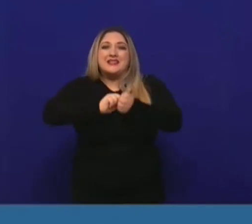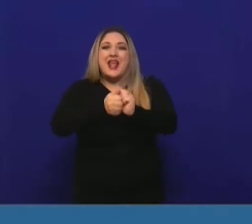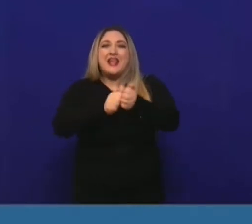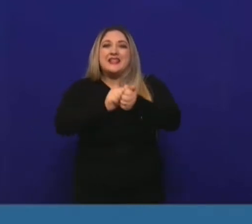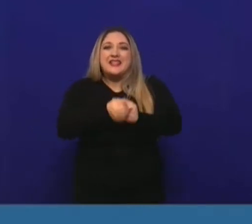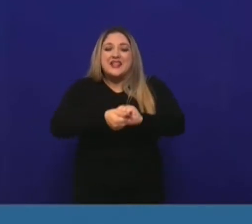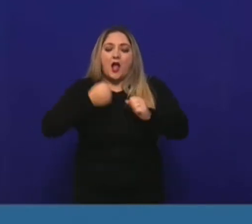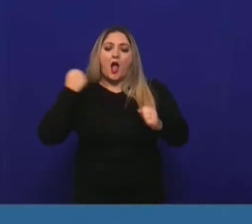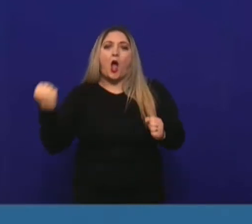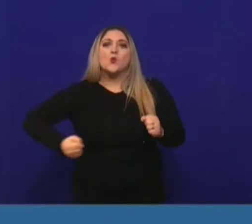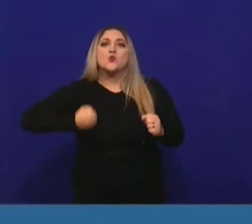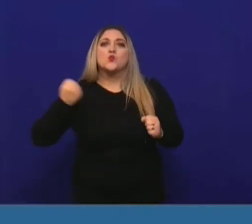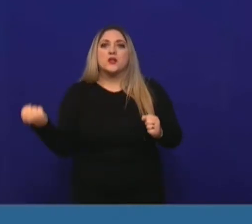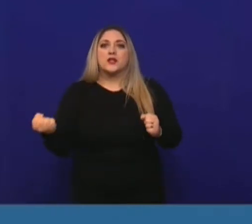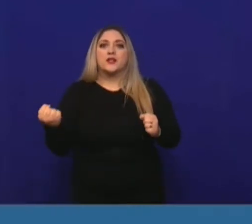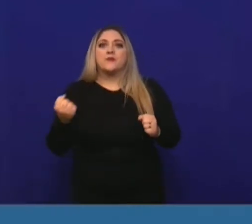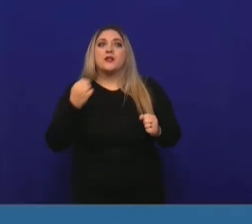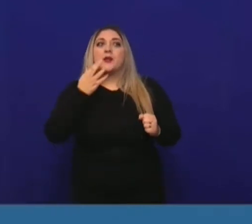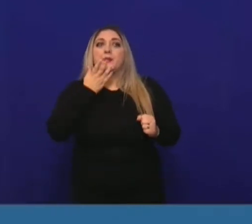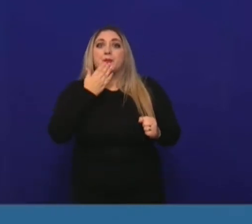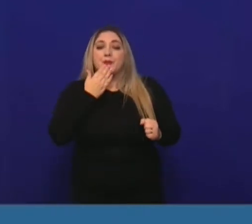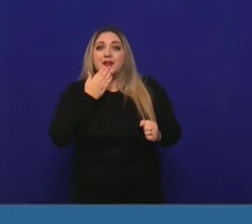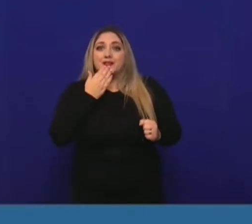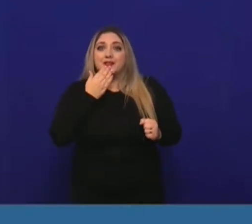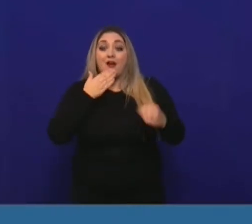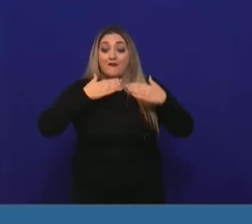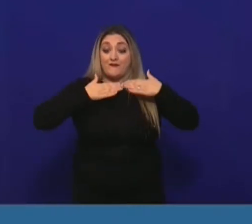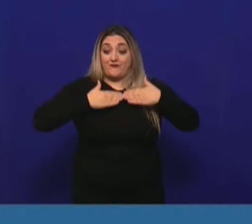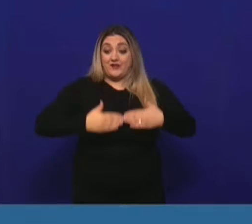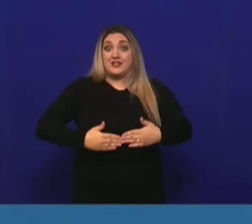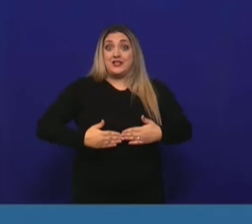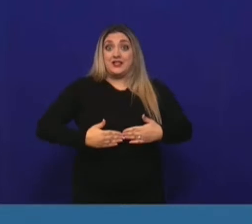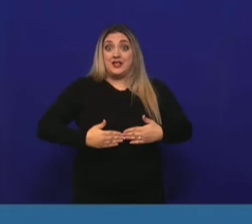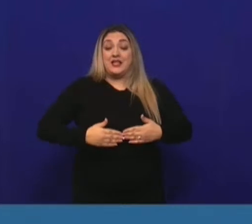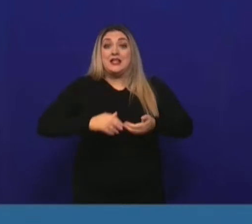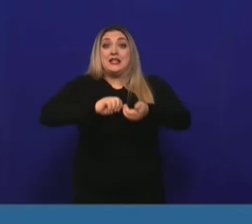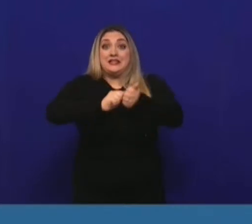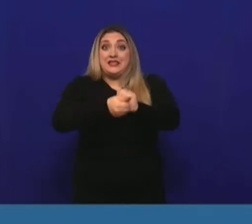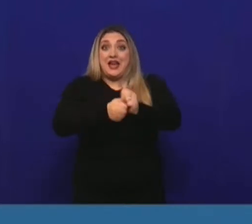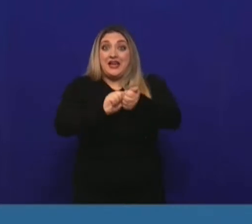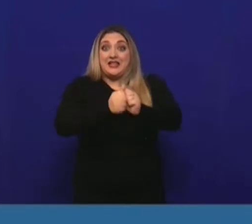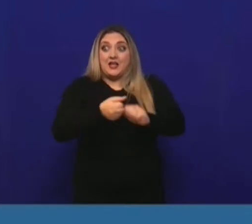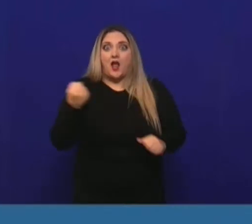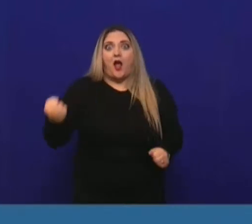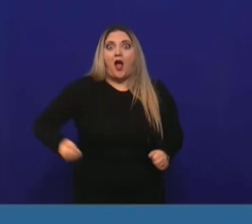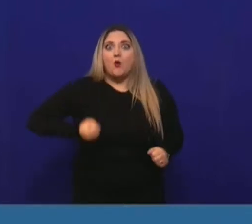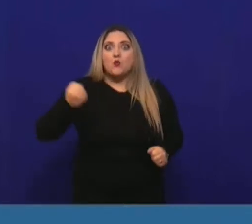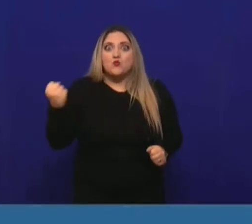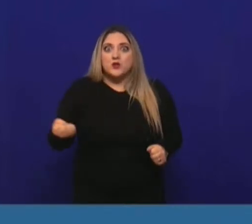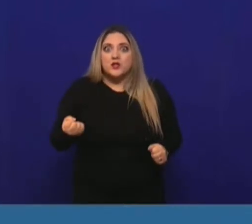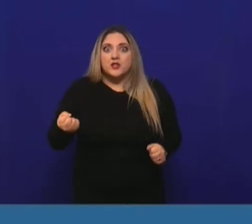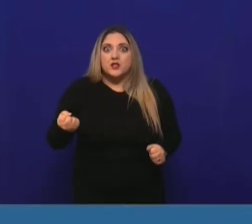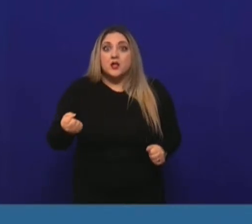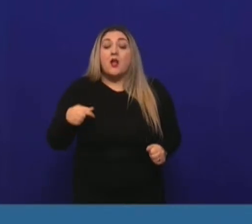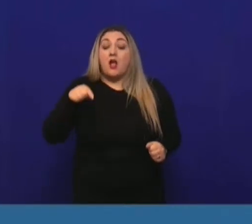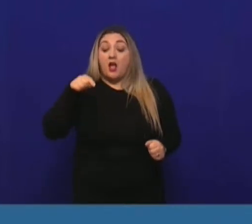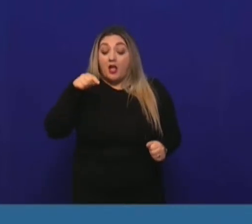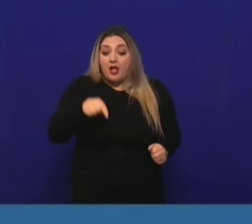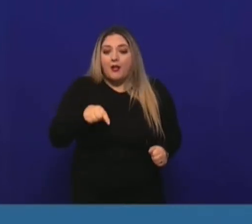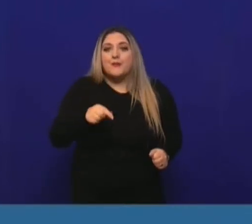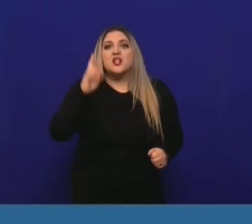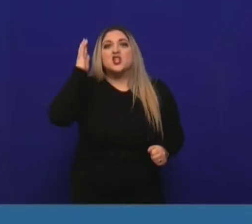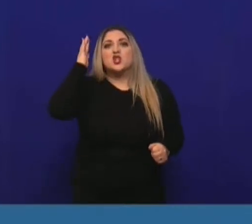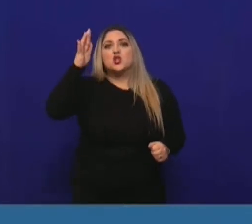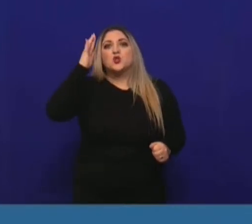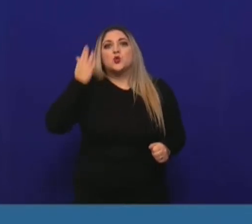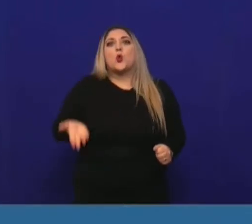Ġifieri meta inti tagħmel high intensity physical activity, hemmhekk persuna jkun qed jieħu ħafna iktar nifs u allura